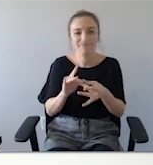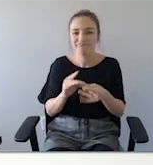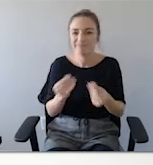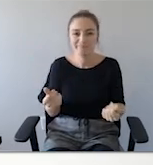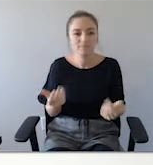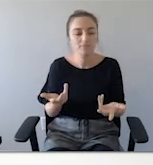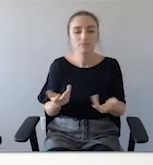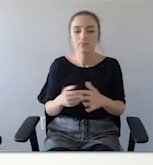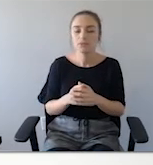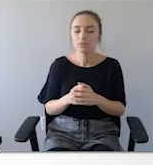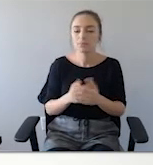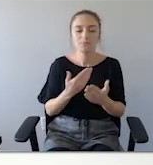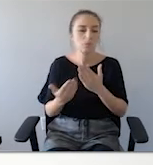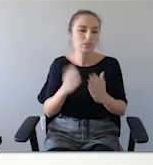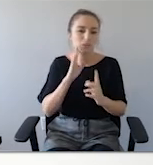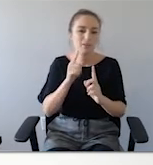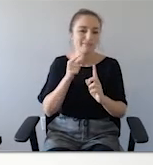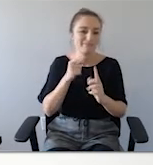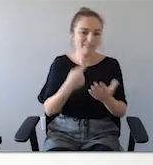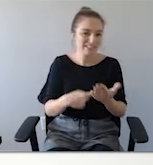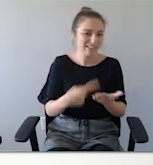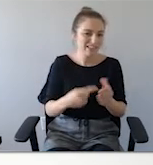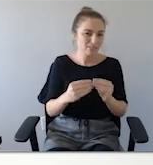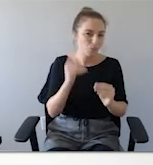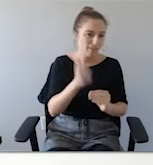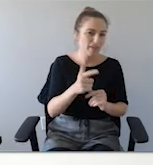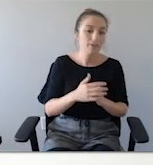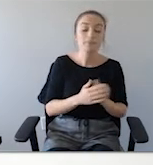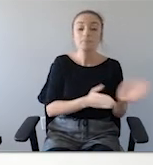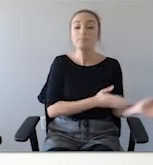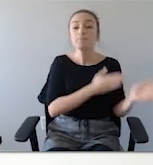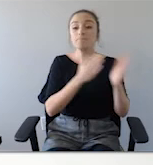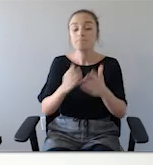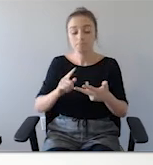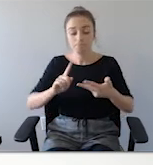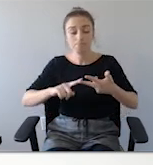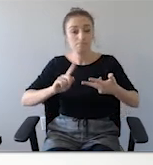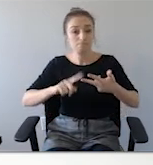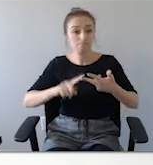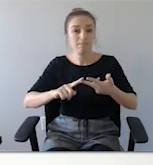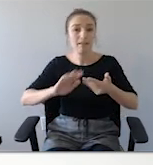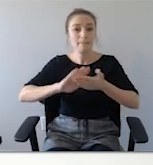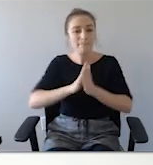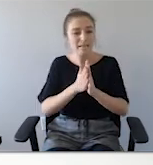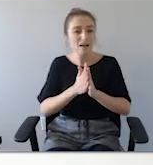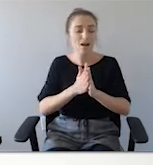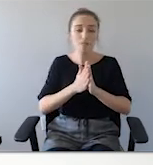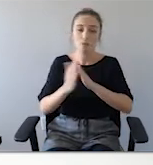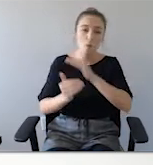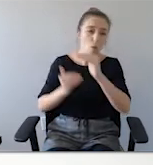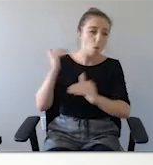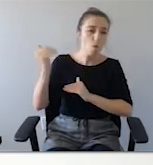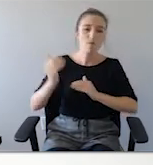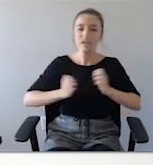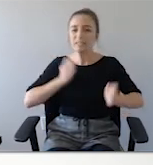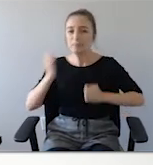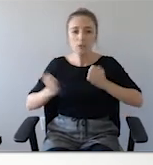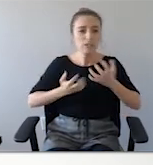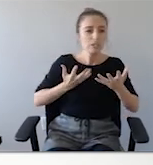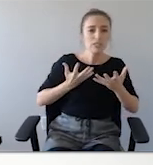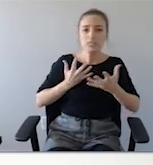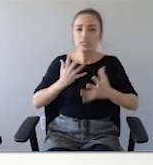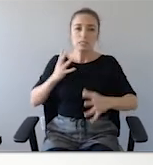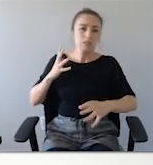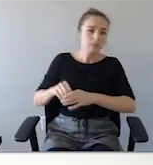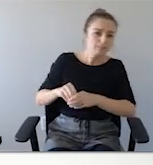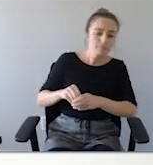we could talk about that more later. All right, don't get overly emotional. And I have some families that will intentionally start to cry